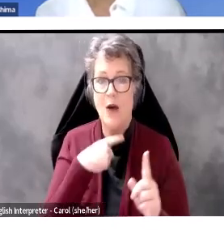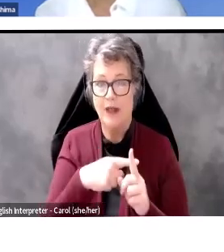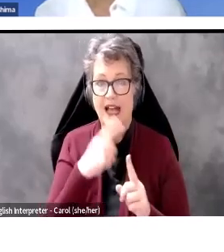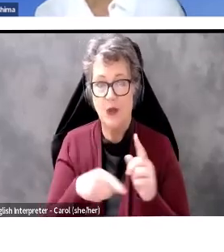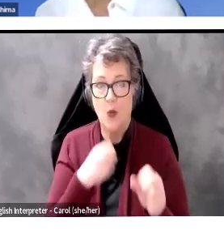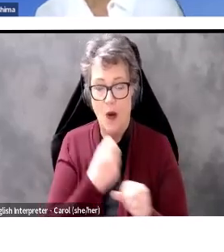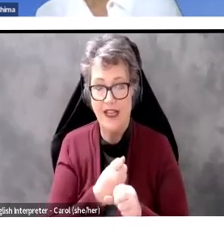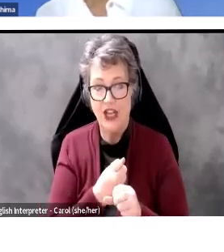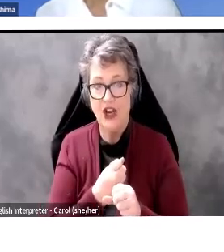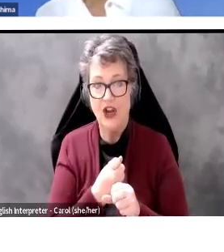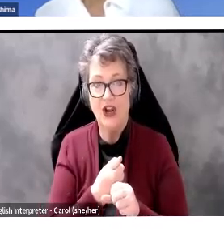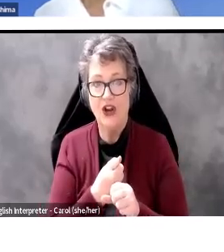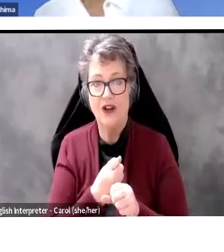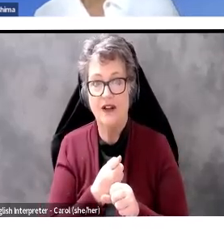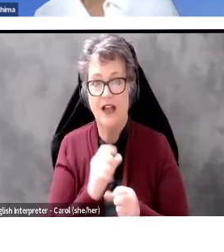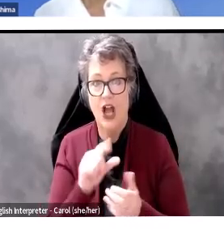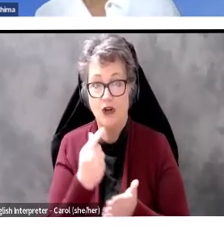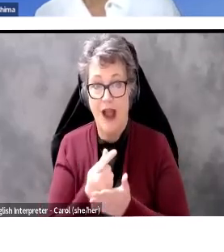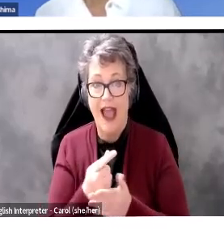year 1.